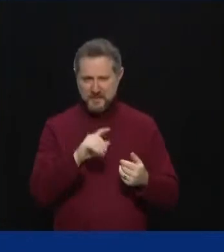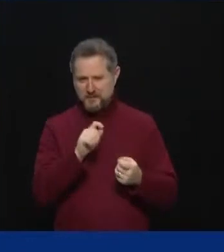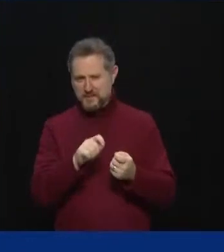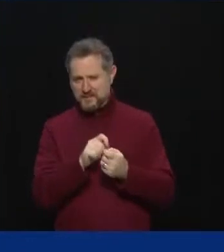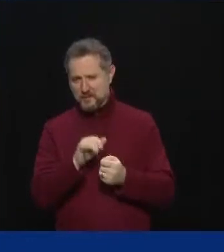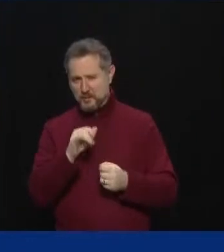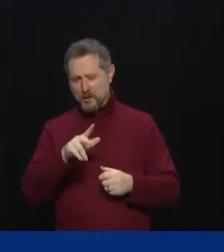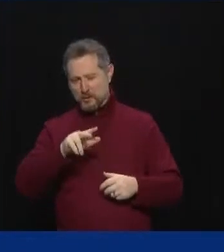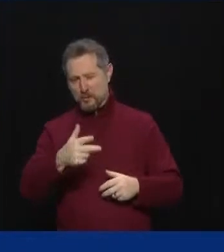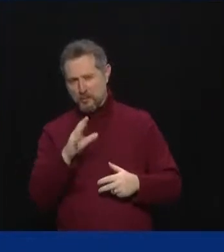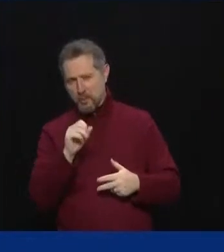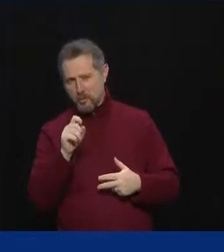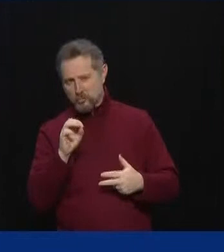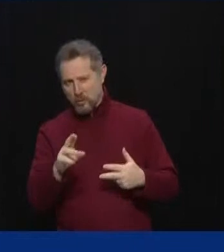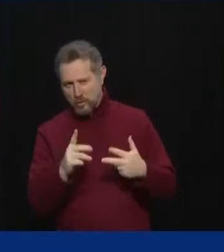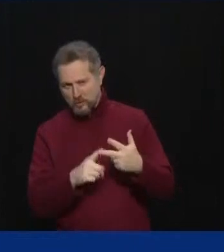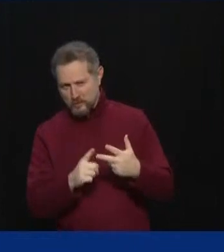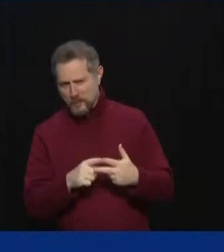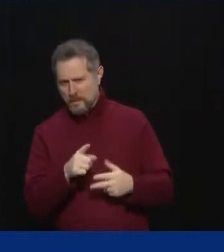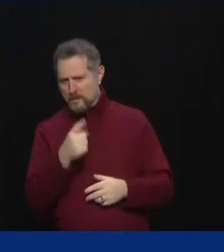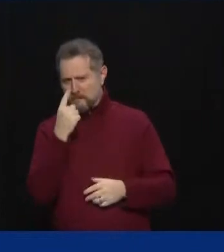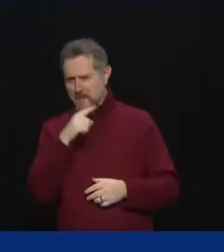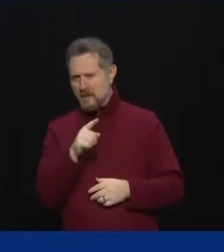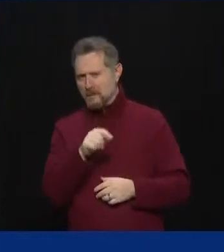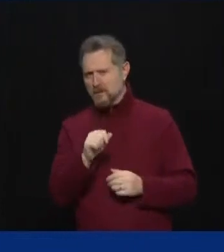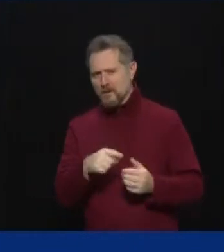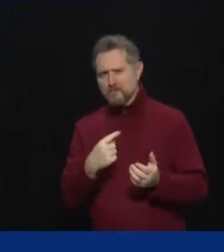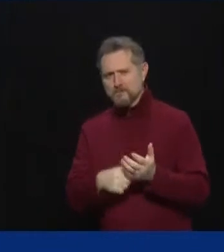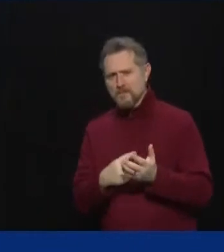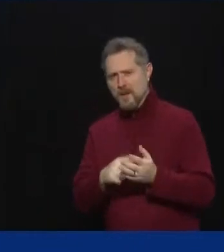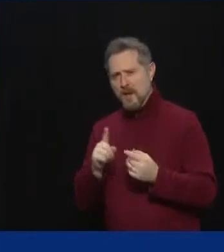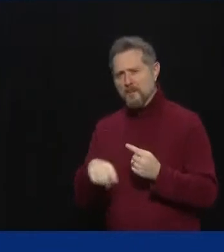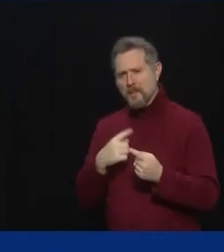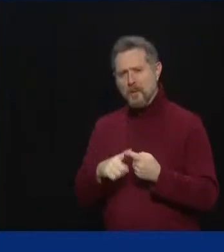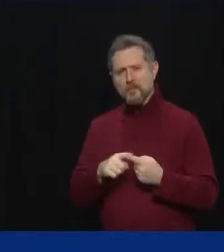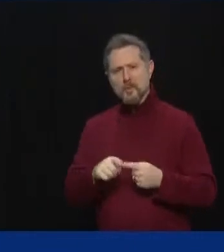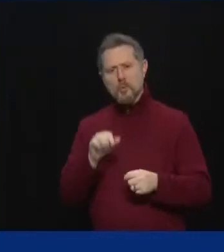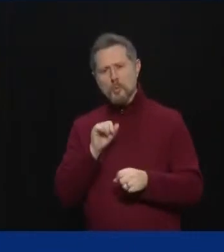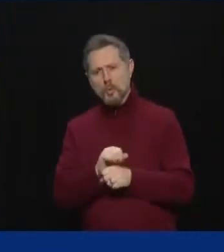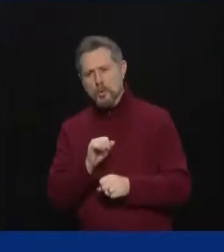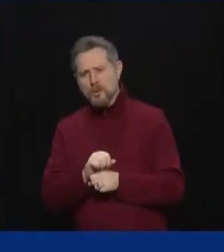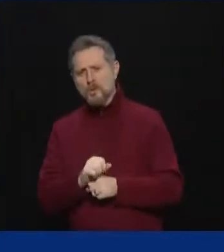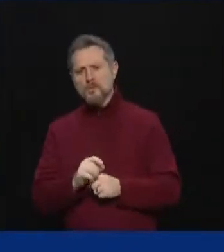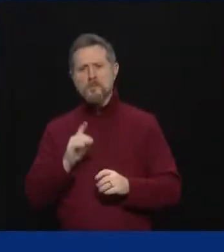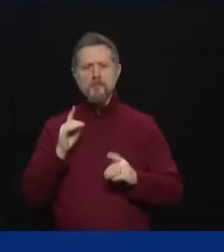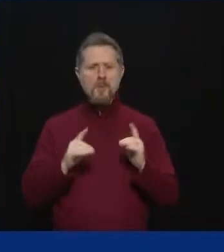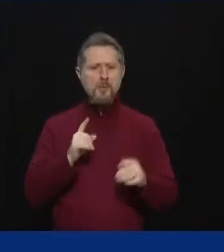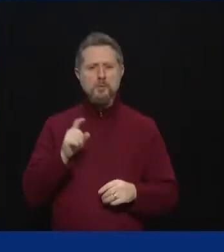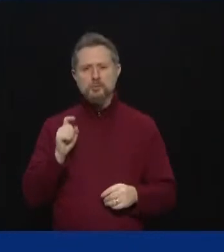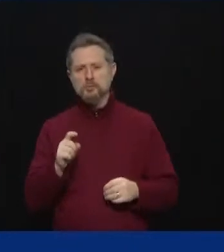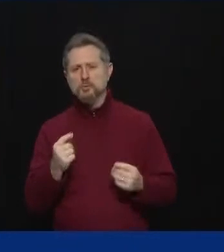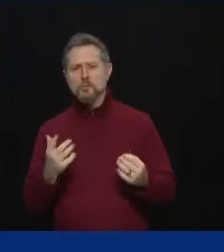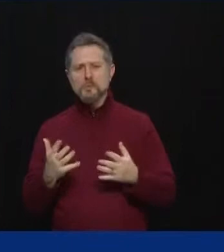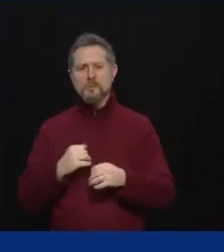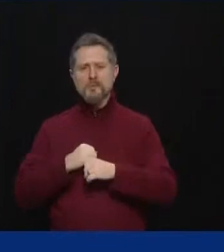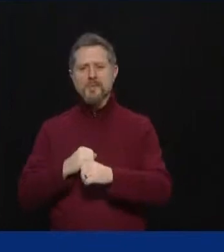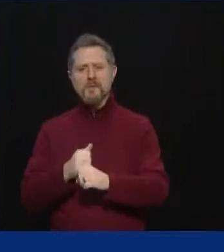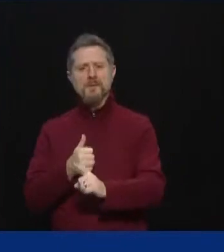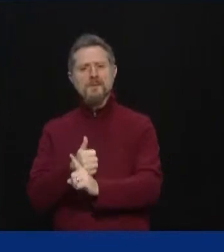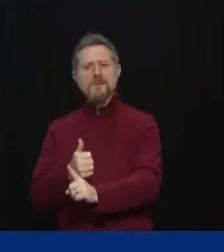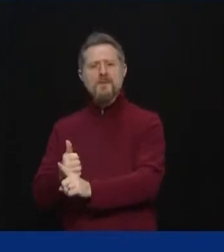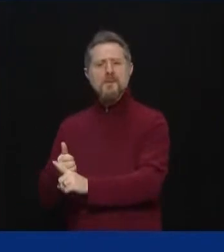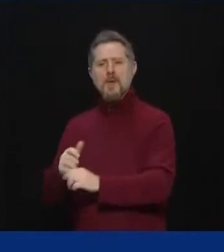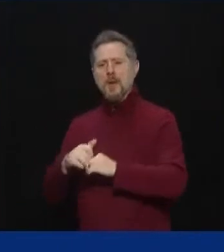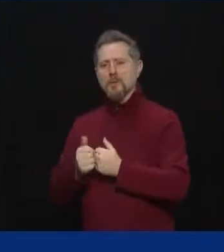Would you talk a little more, though, about efforts that people need to take for themselves and how you might encourage